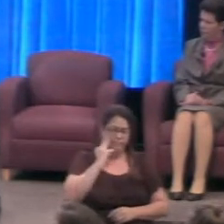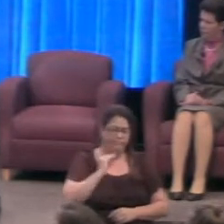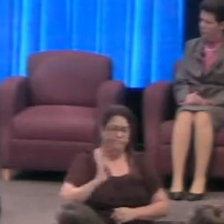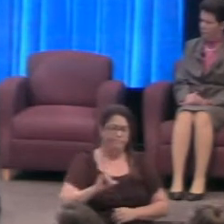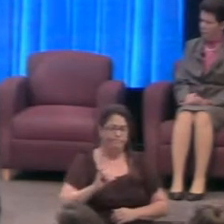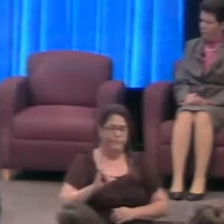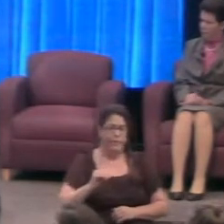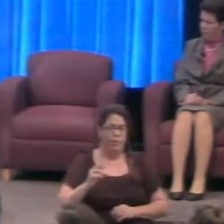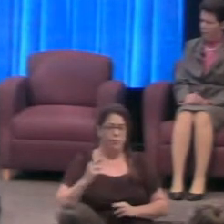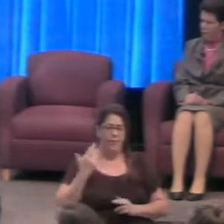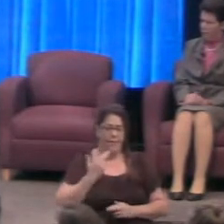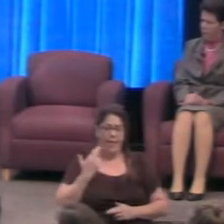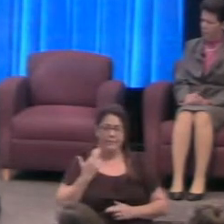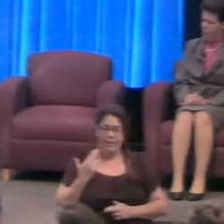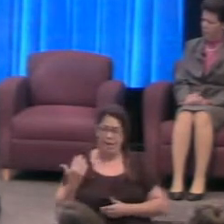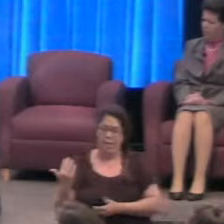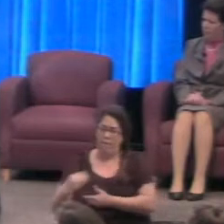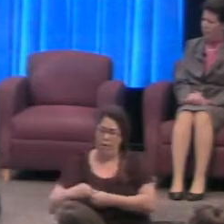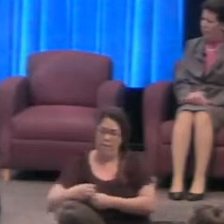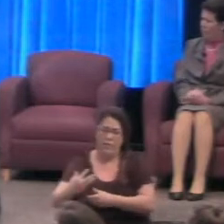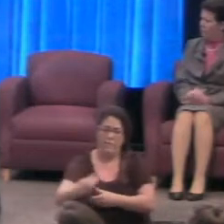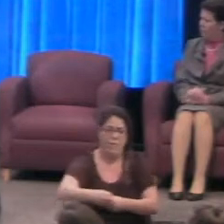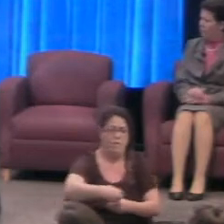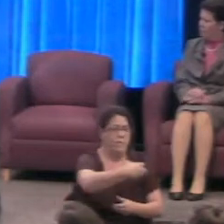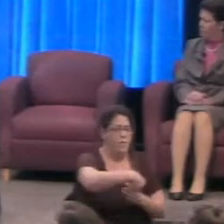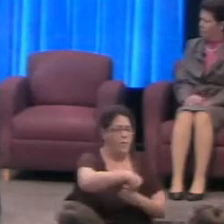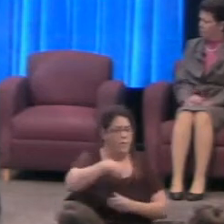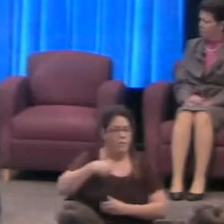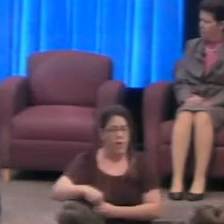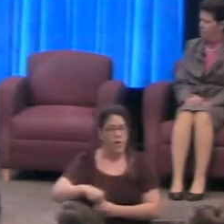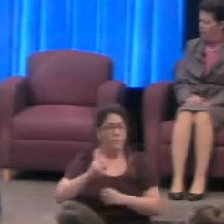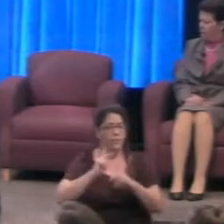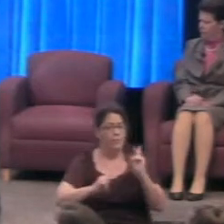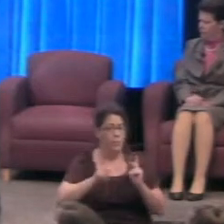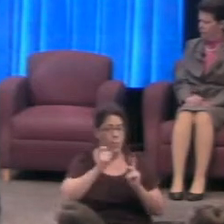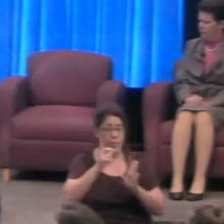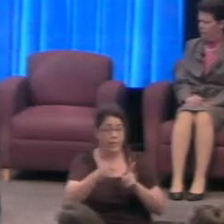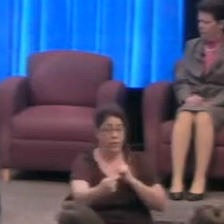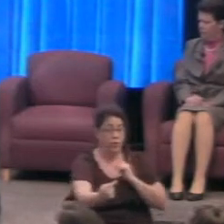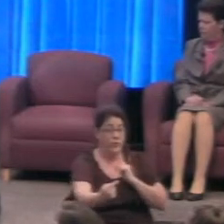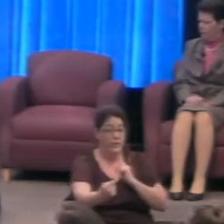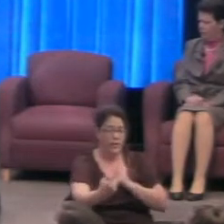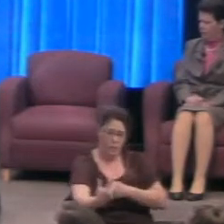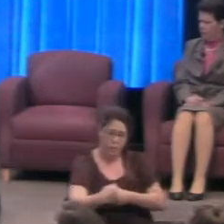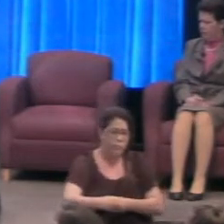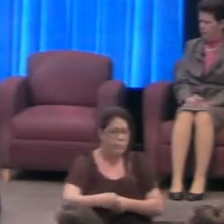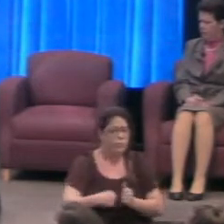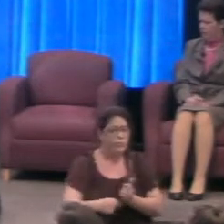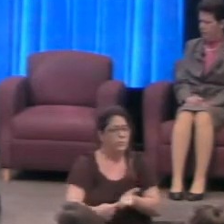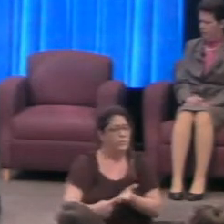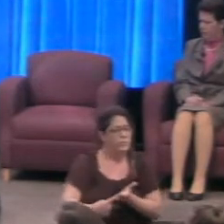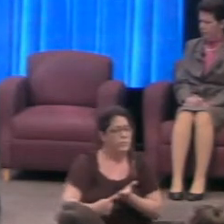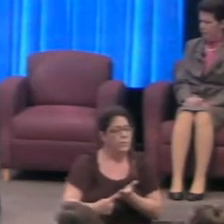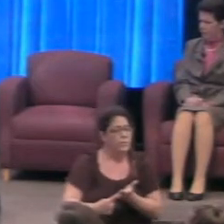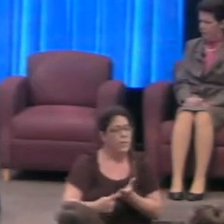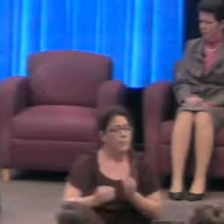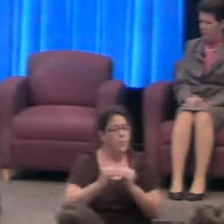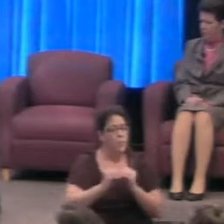all players, especially those likely to disagree with your perspective, is usually more